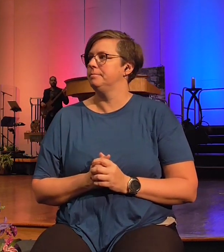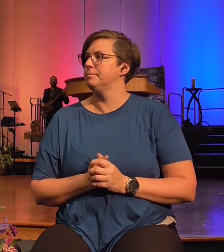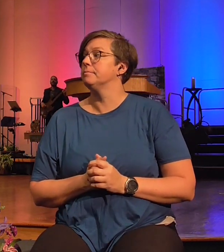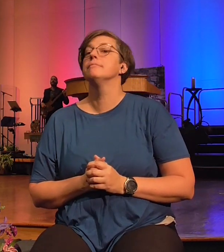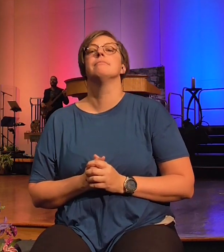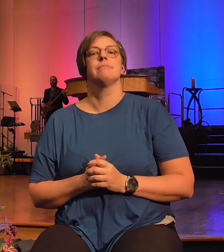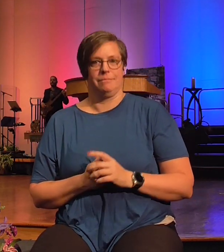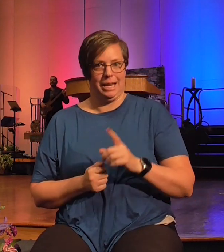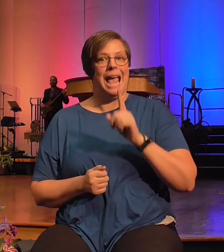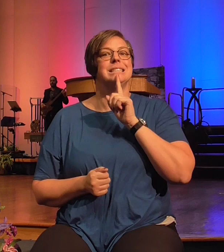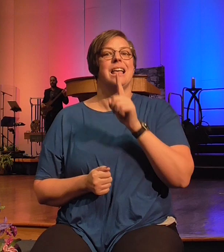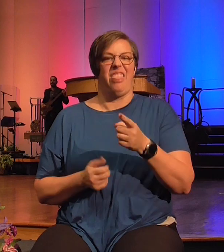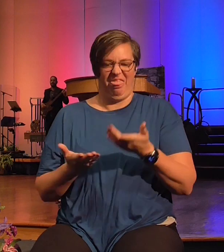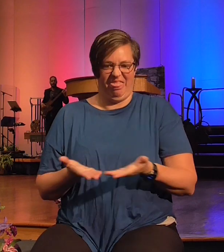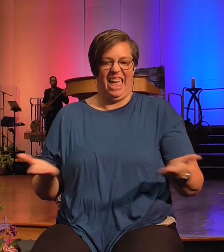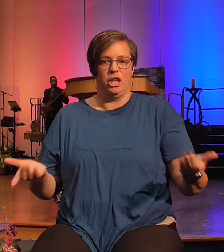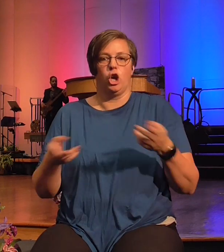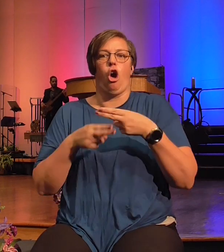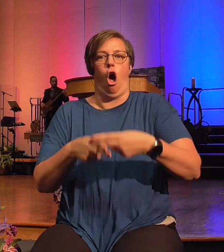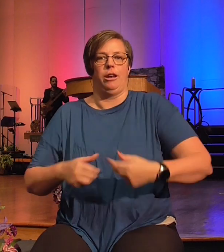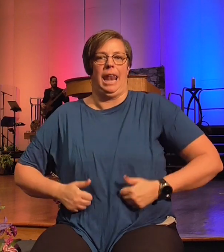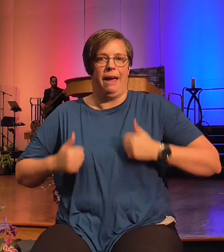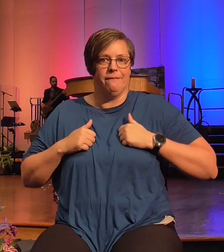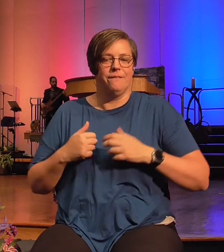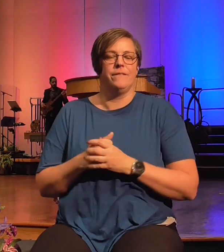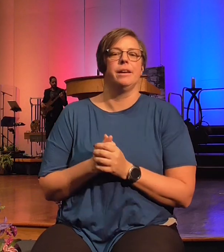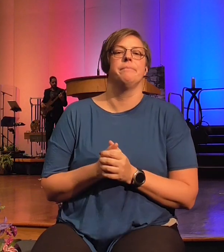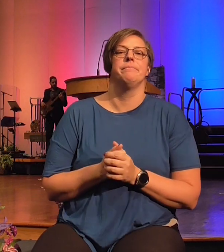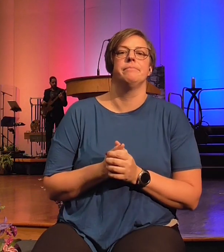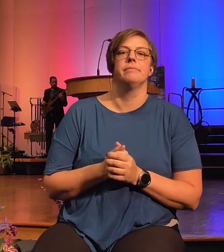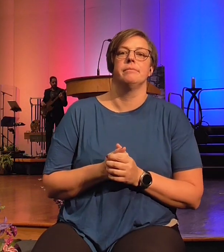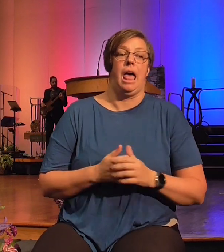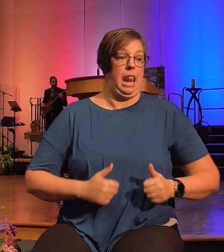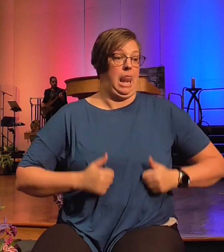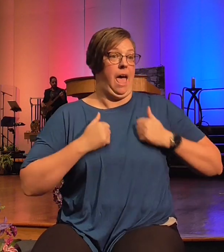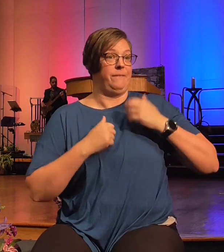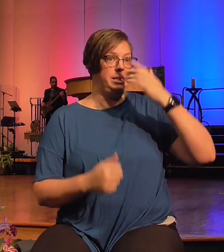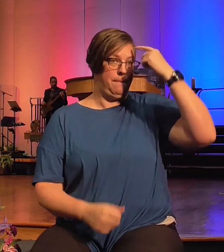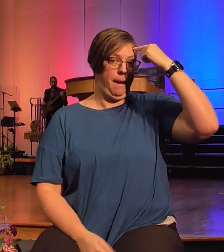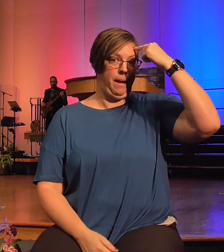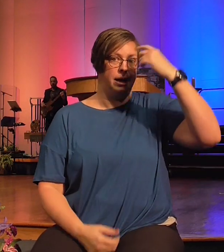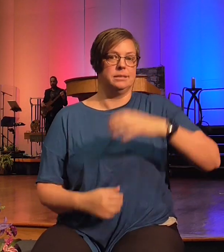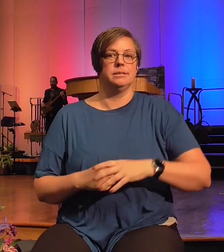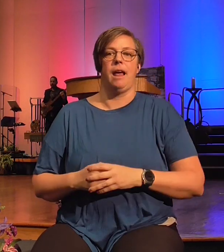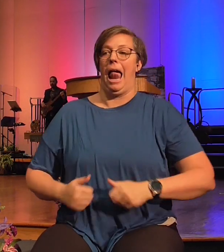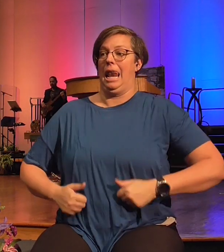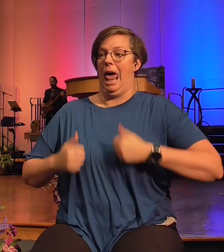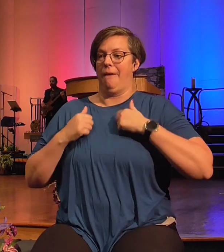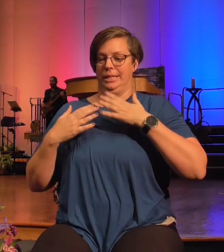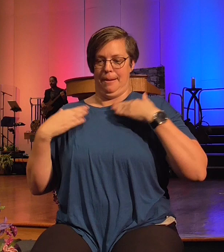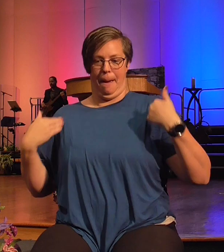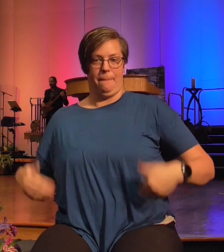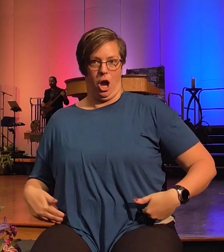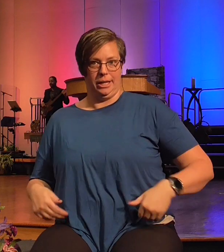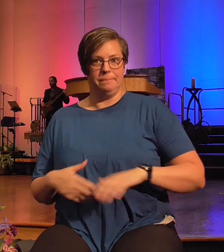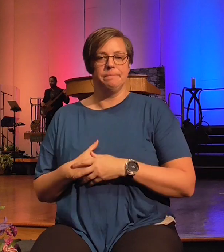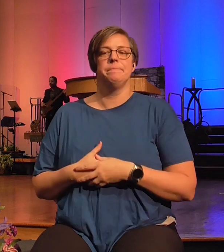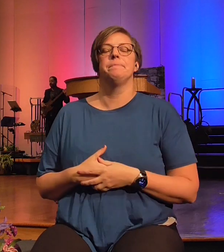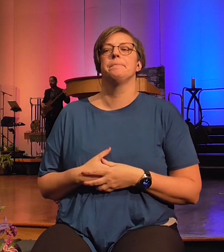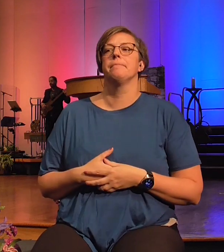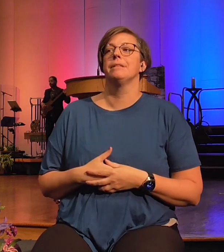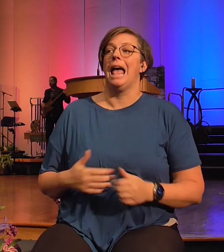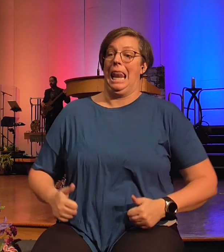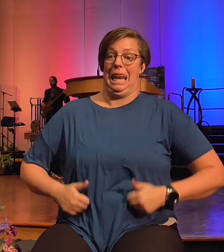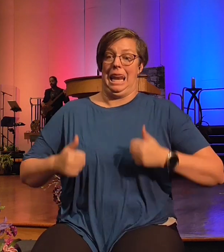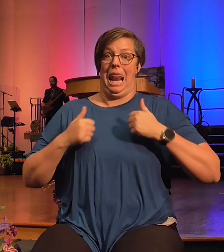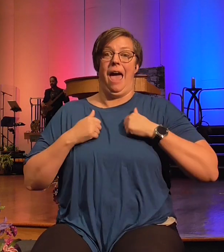this thing called life. Life is in my mind. Life is in my body. Life is all